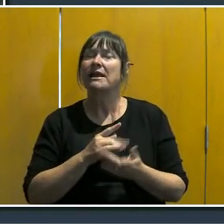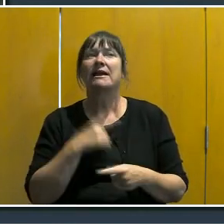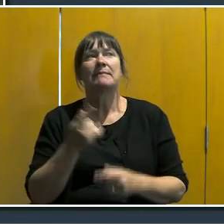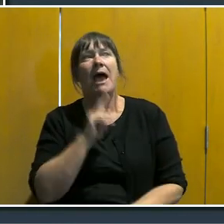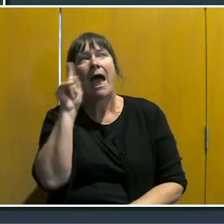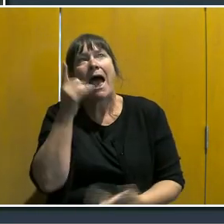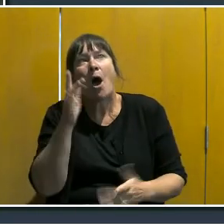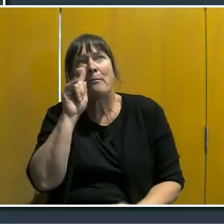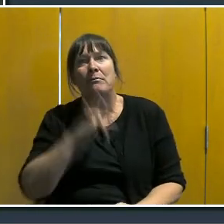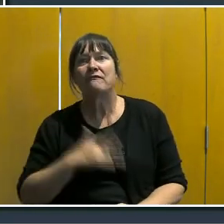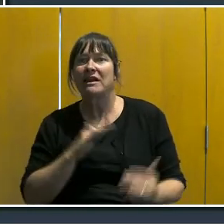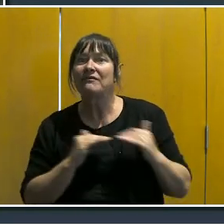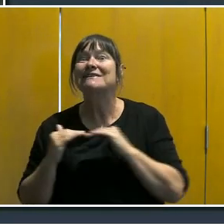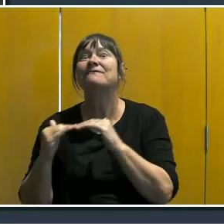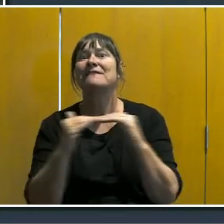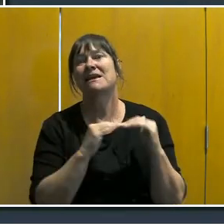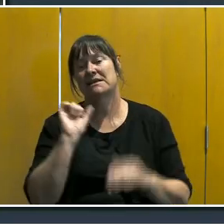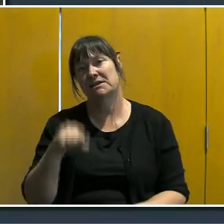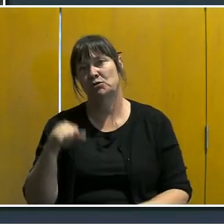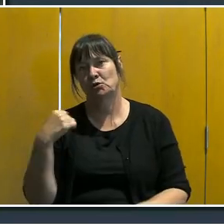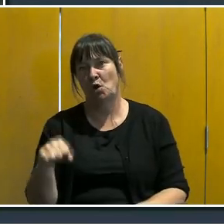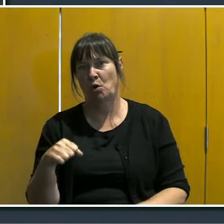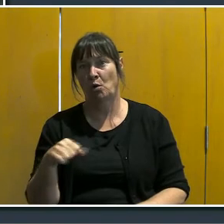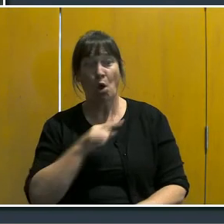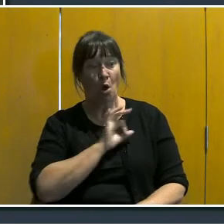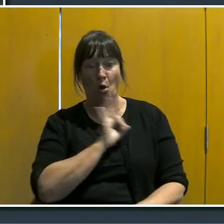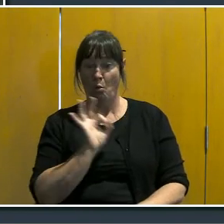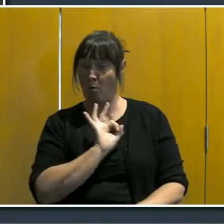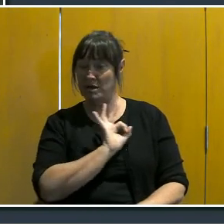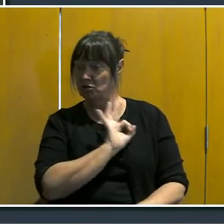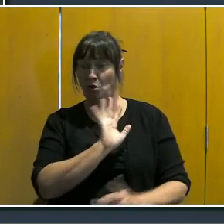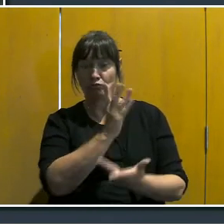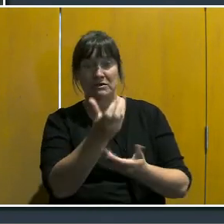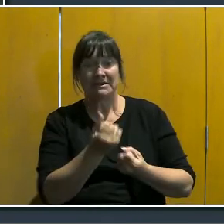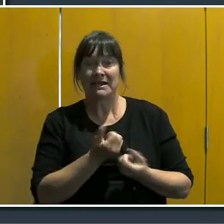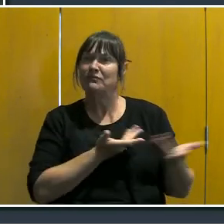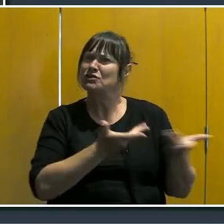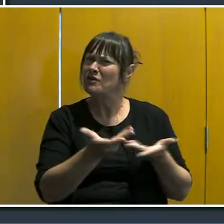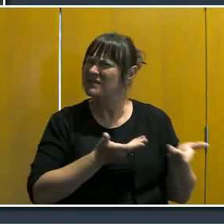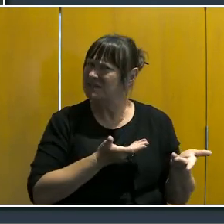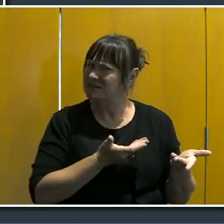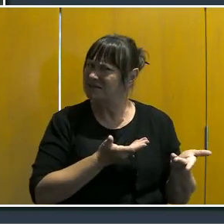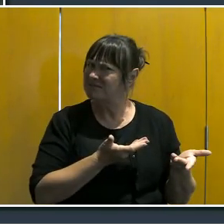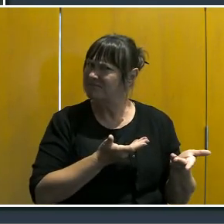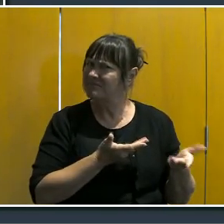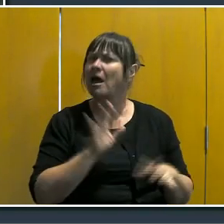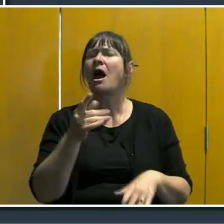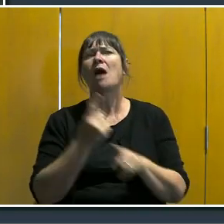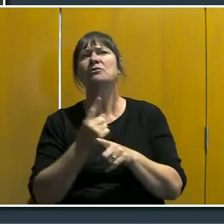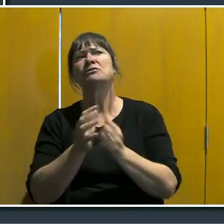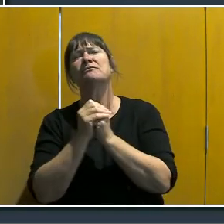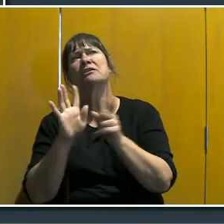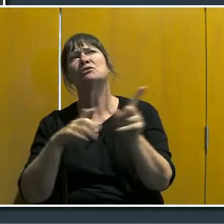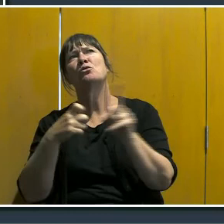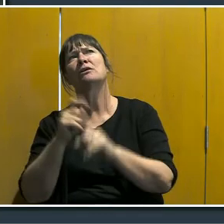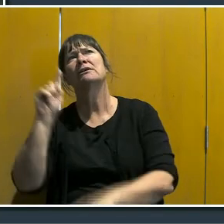proven today, okay? Very limited services. And when we draw those services, I was really worried about that target rate, because I said to friends in Auckland about two and a half years